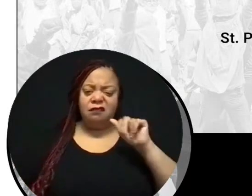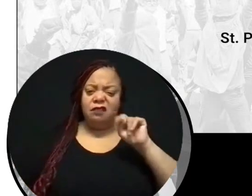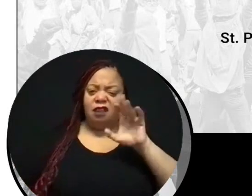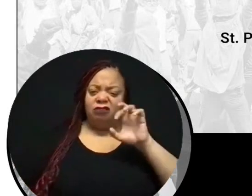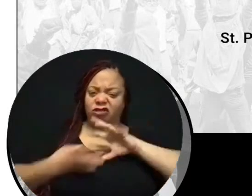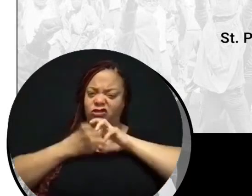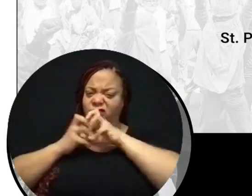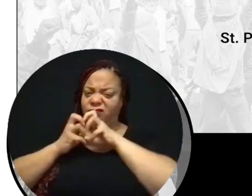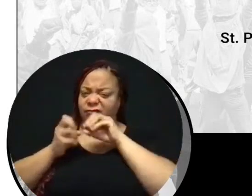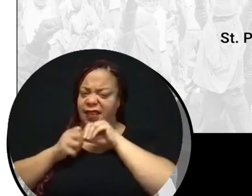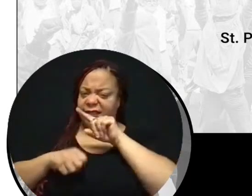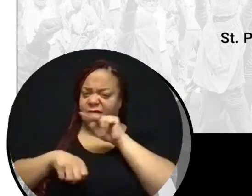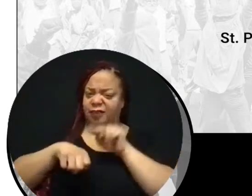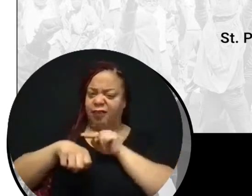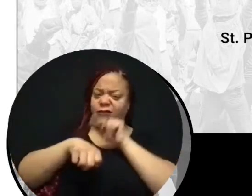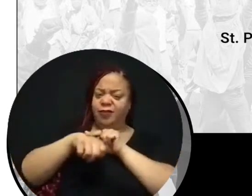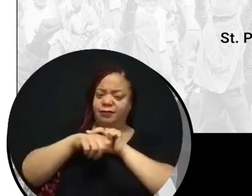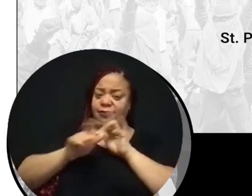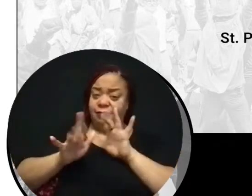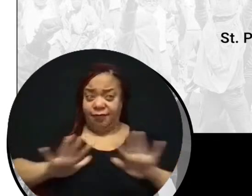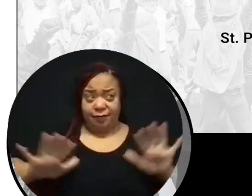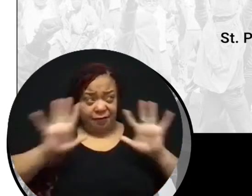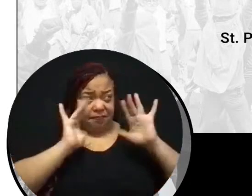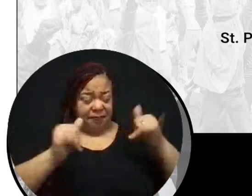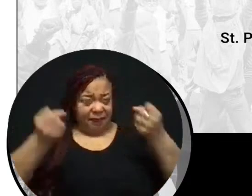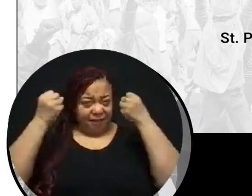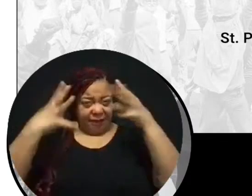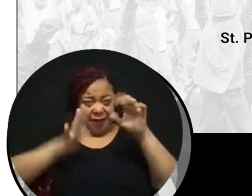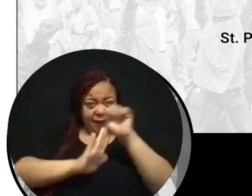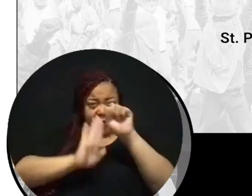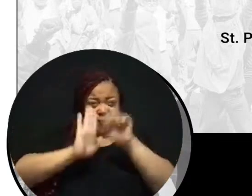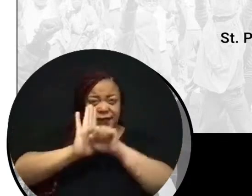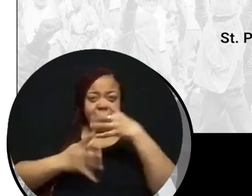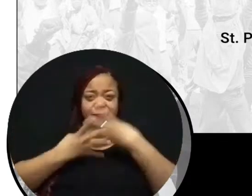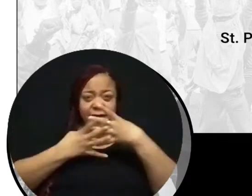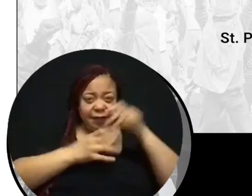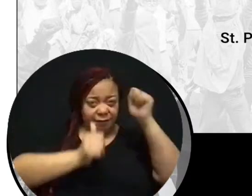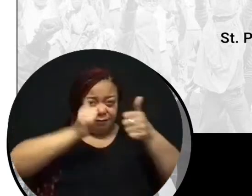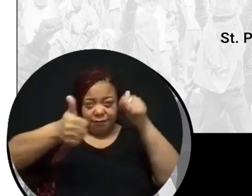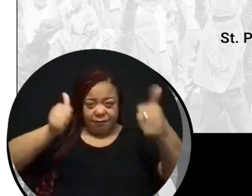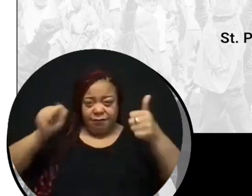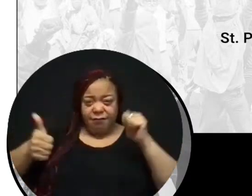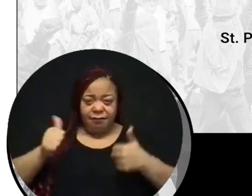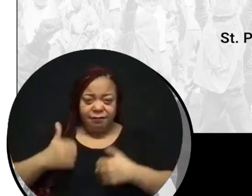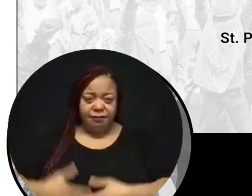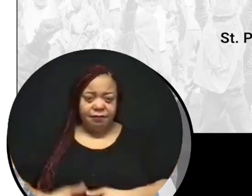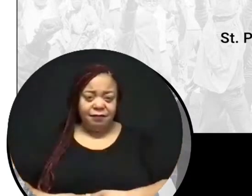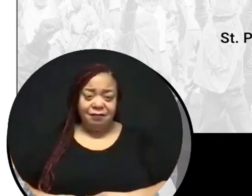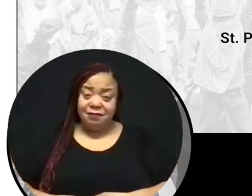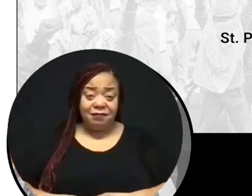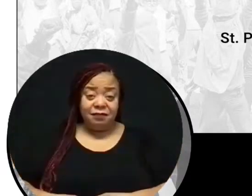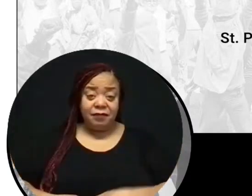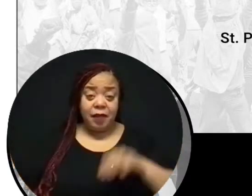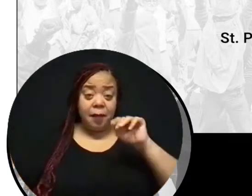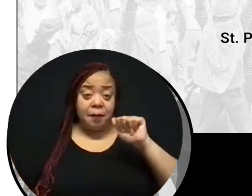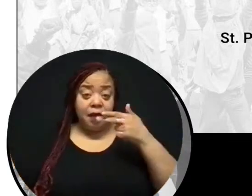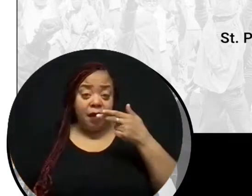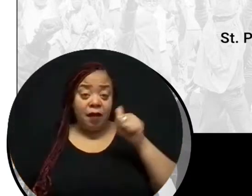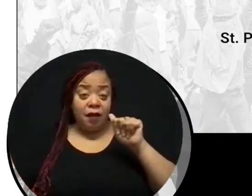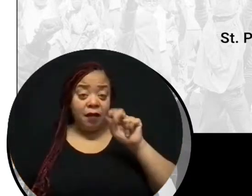Township, coupled with 2 other federal facilities in the surrounding area, Allenwood and